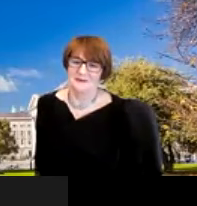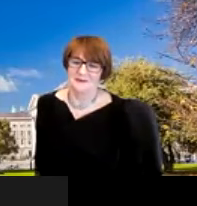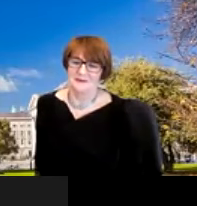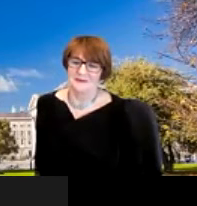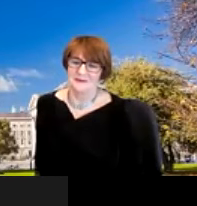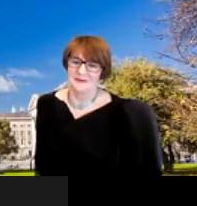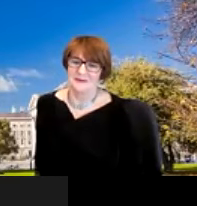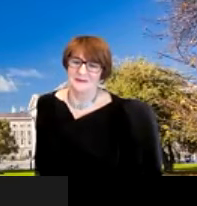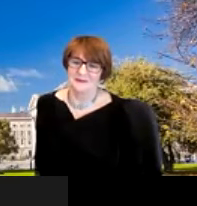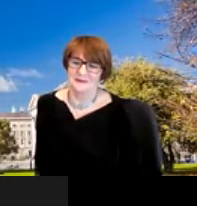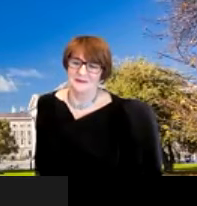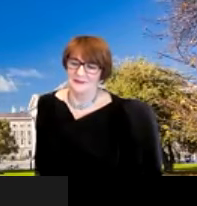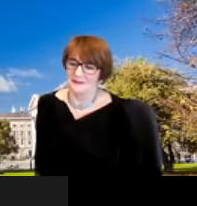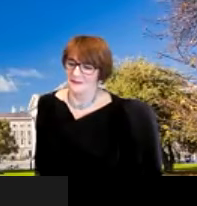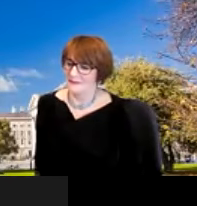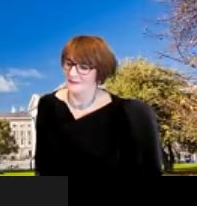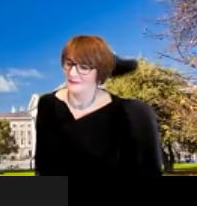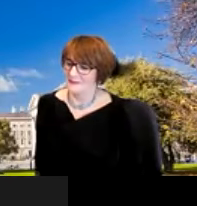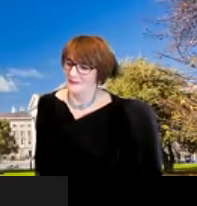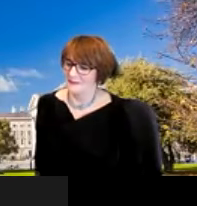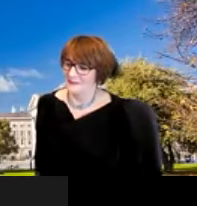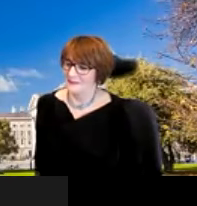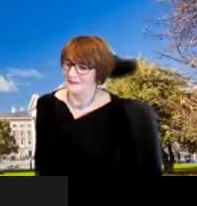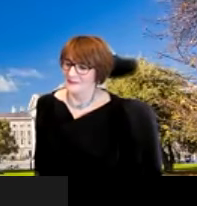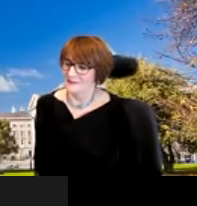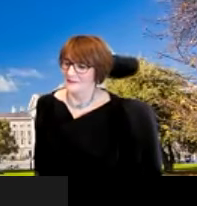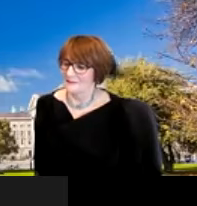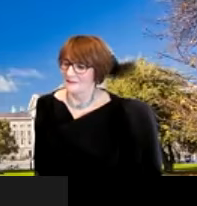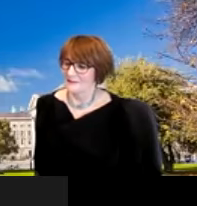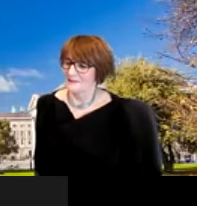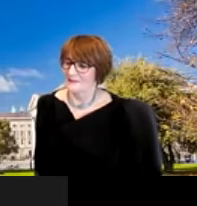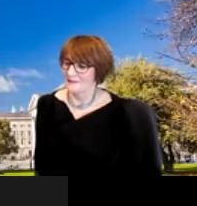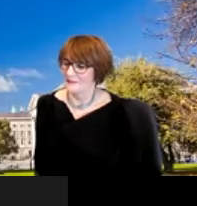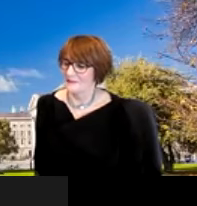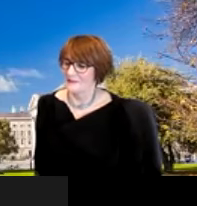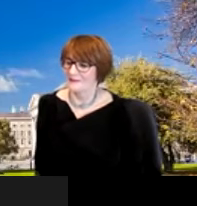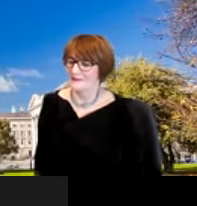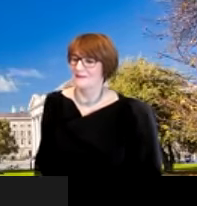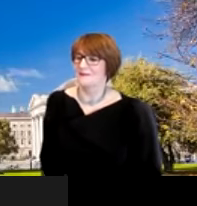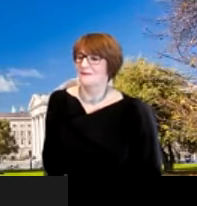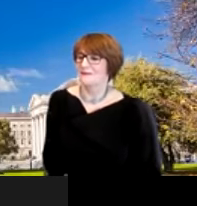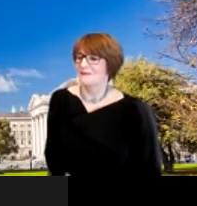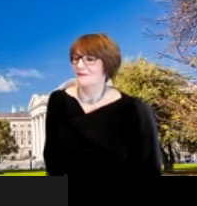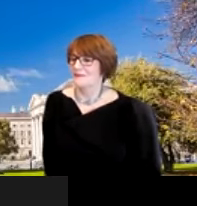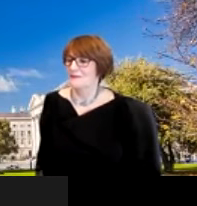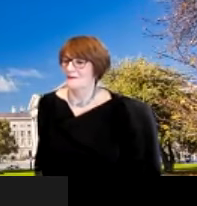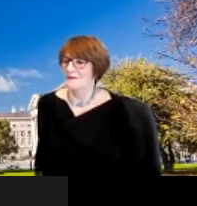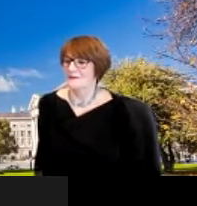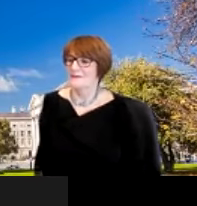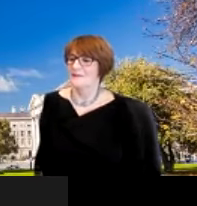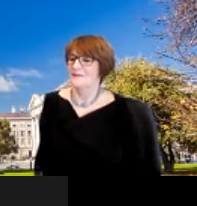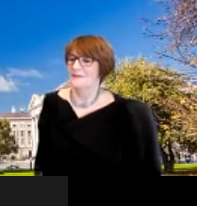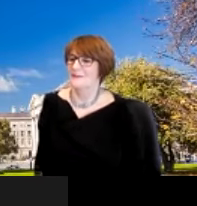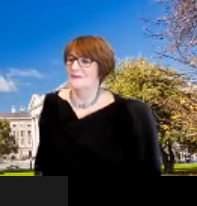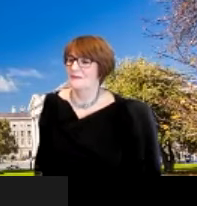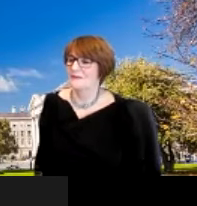injury, which will require me to have more physio on my knee to get fully